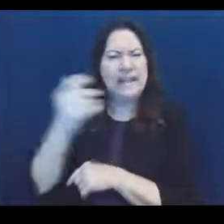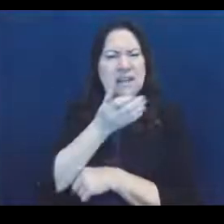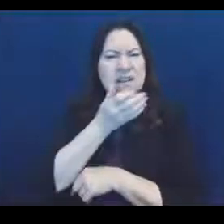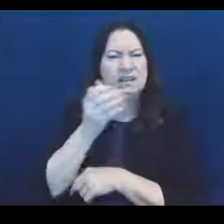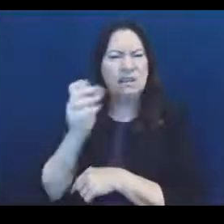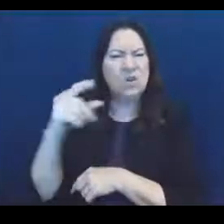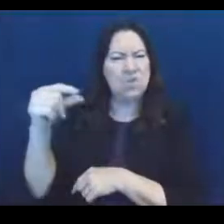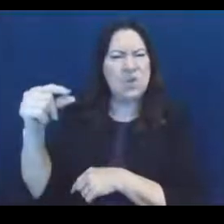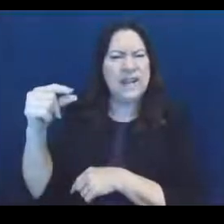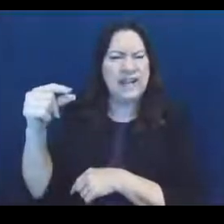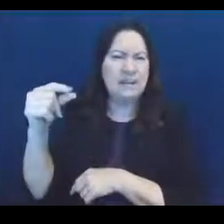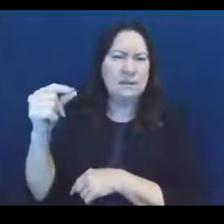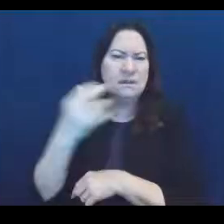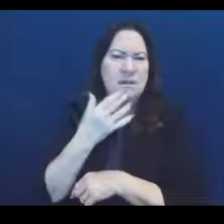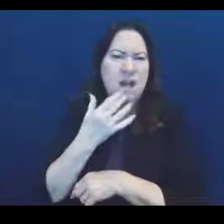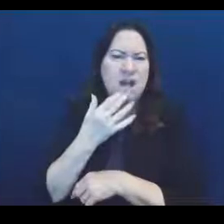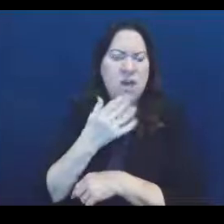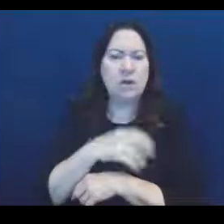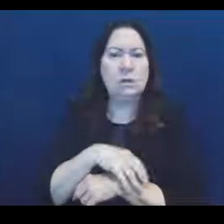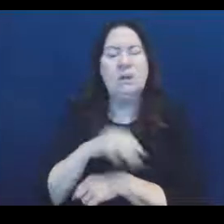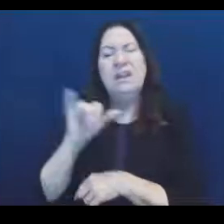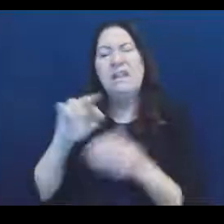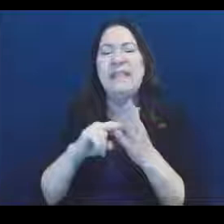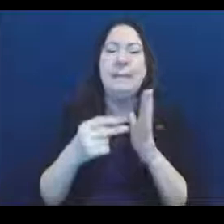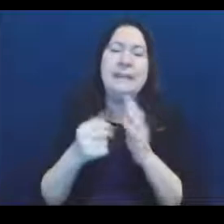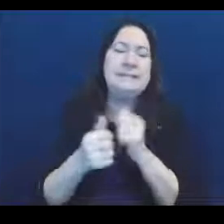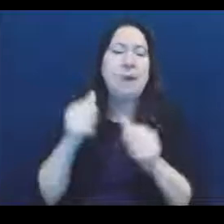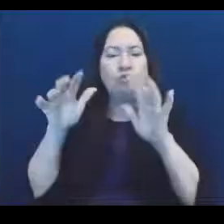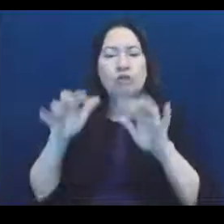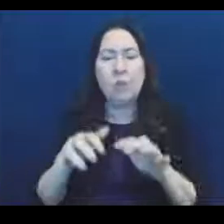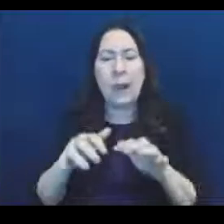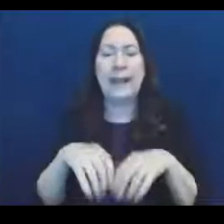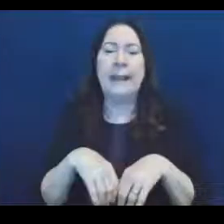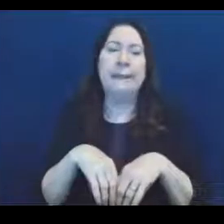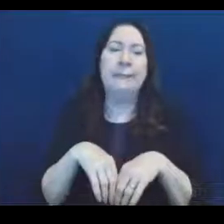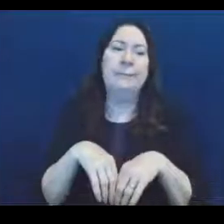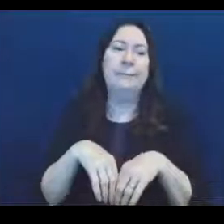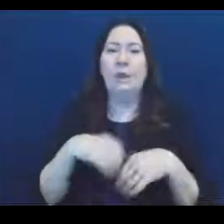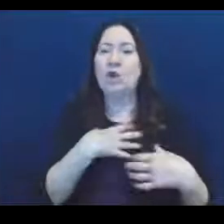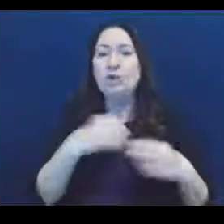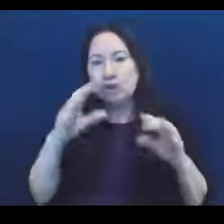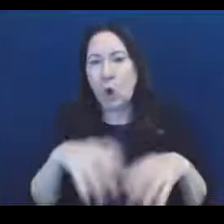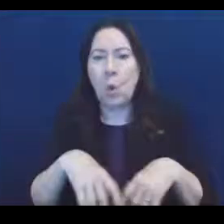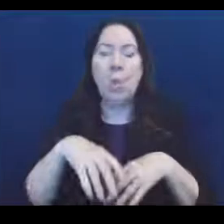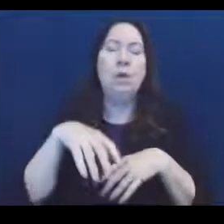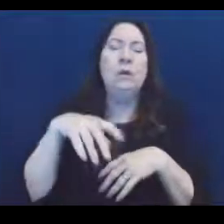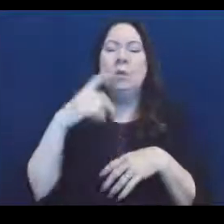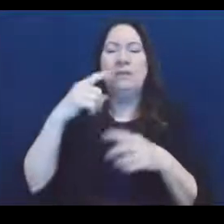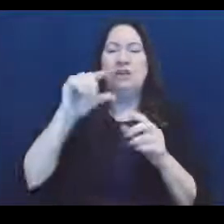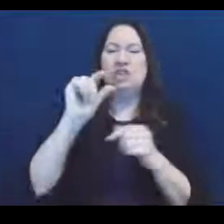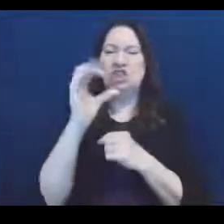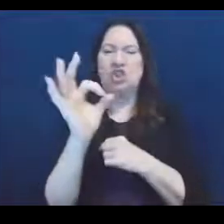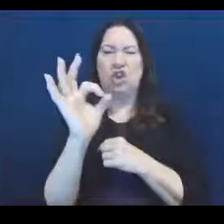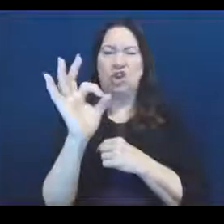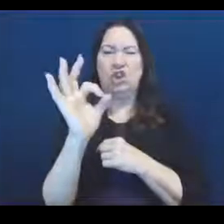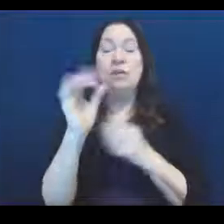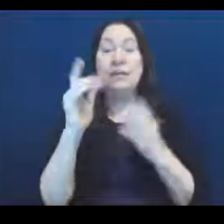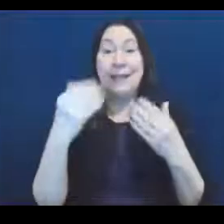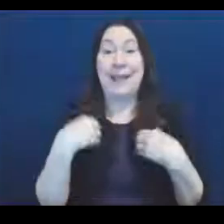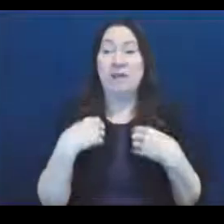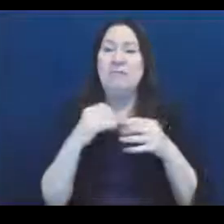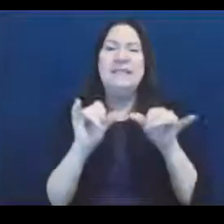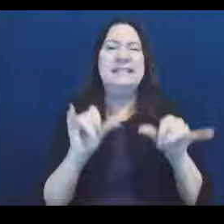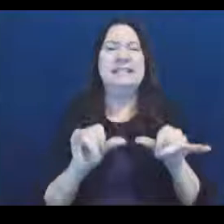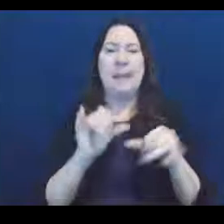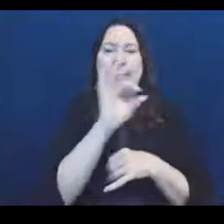reflectivity chart. That means that most of the raindrops or snowflakes or hailstones are mainly circular. They have the same measurement